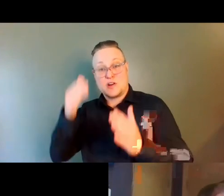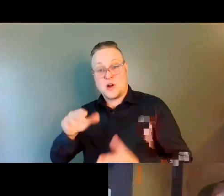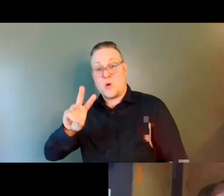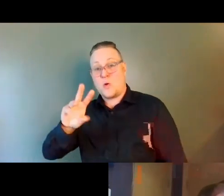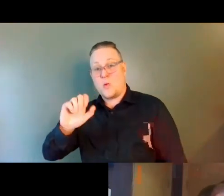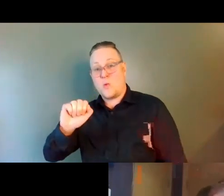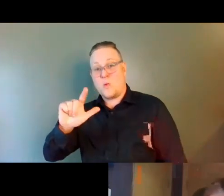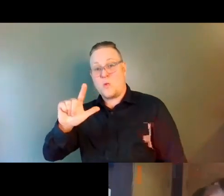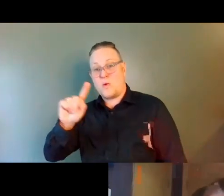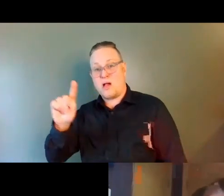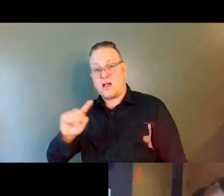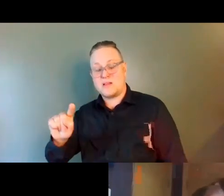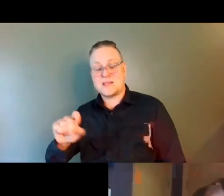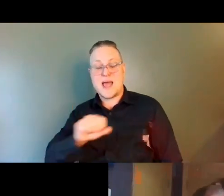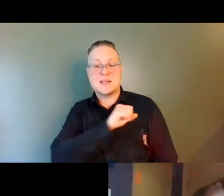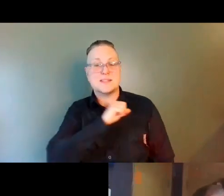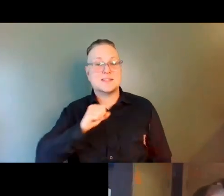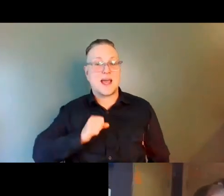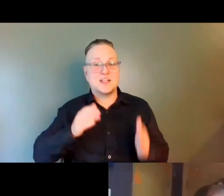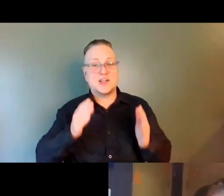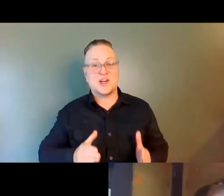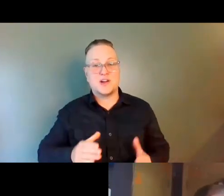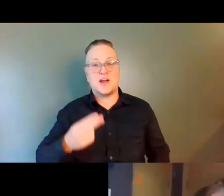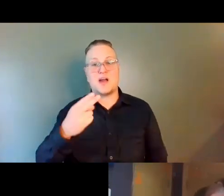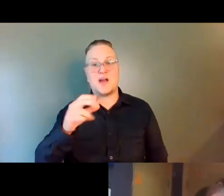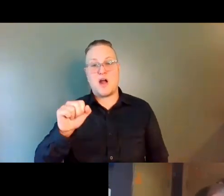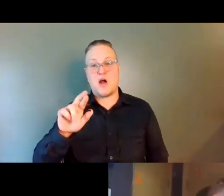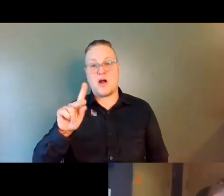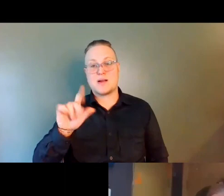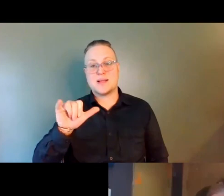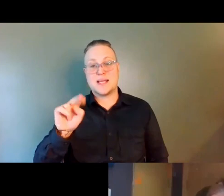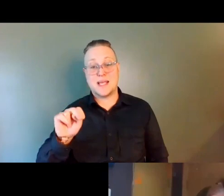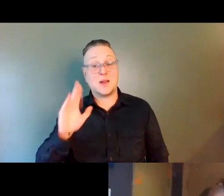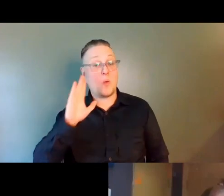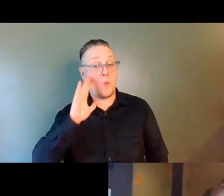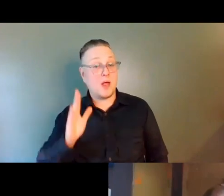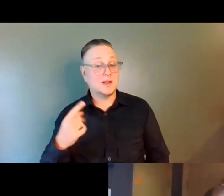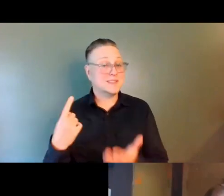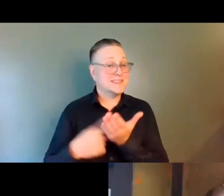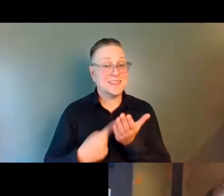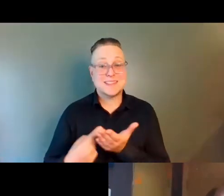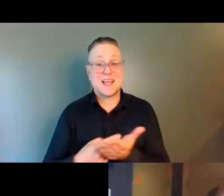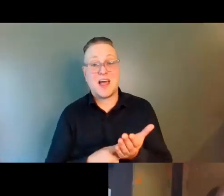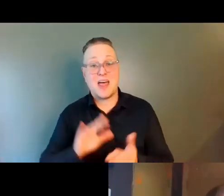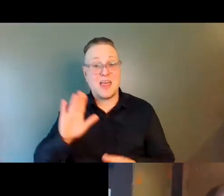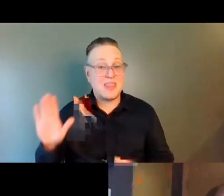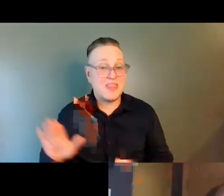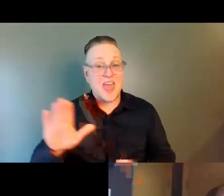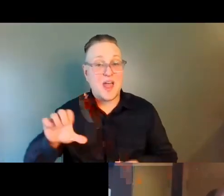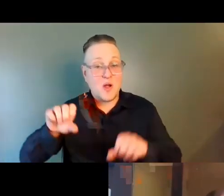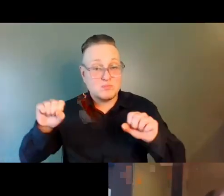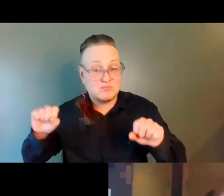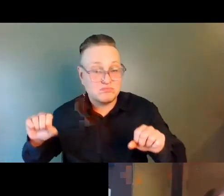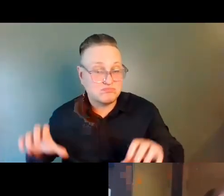Tom Harkin will have a discussion about what they are doing currently in the disability community, Governor Walz in